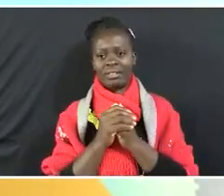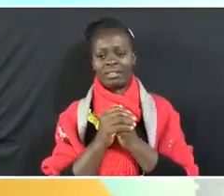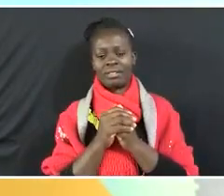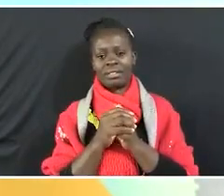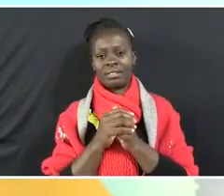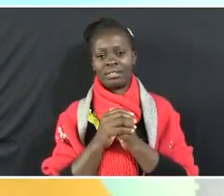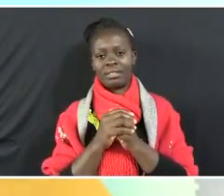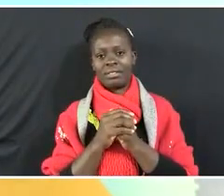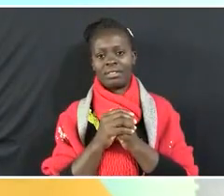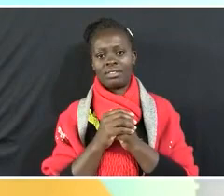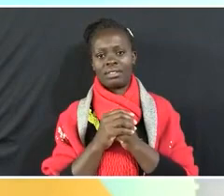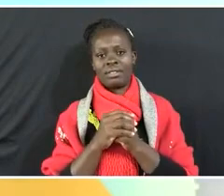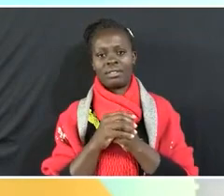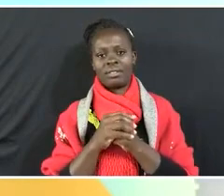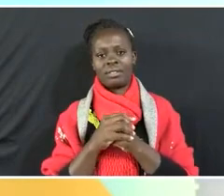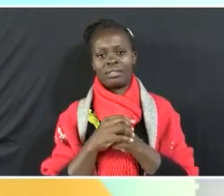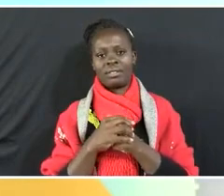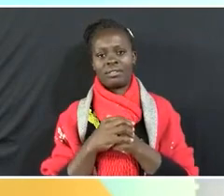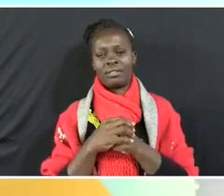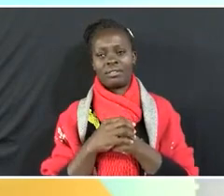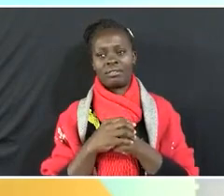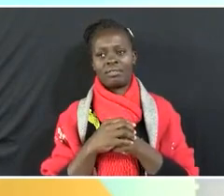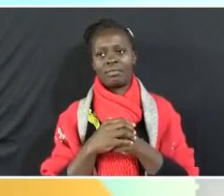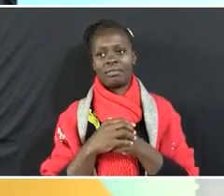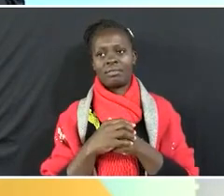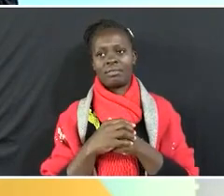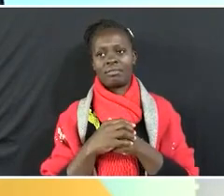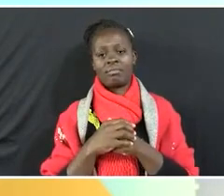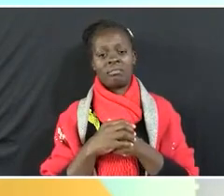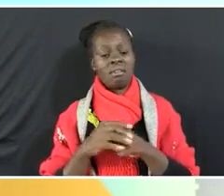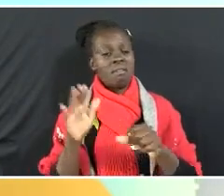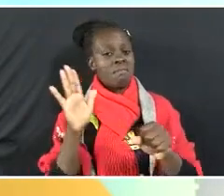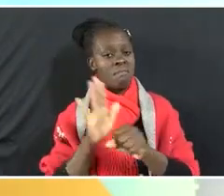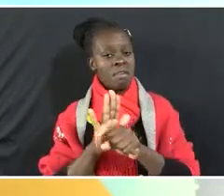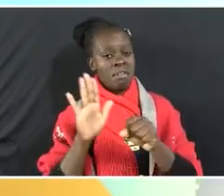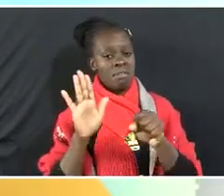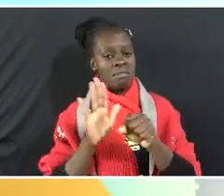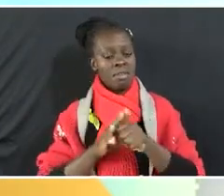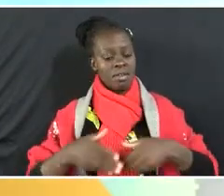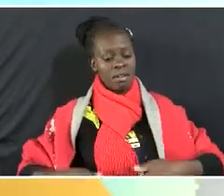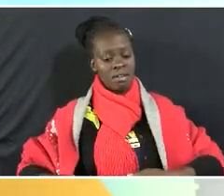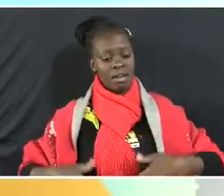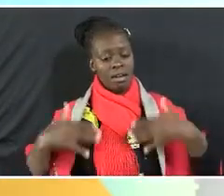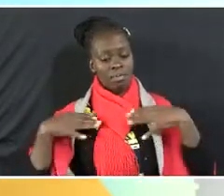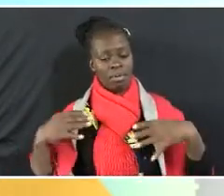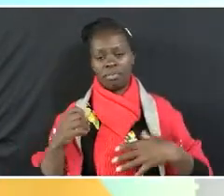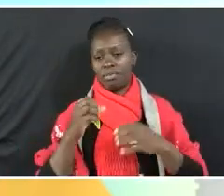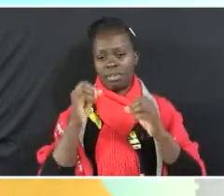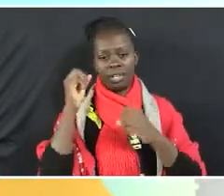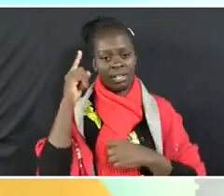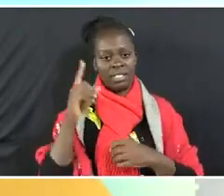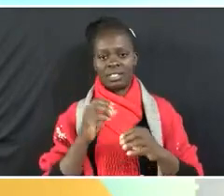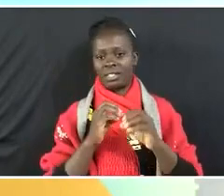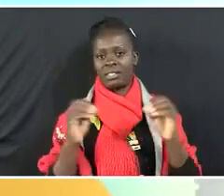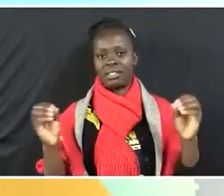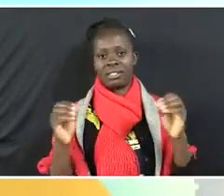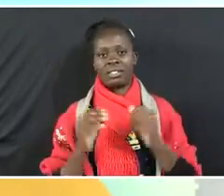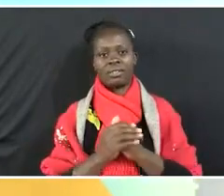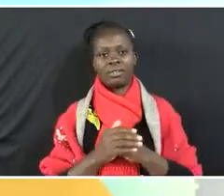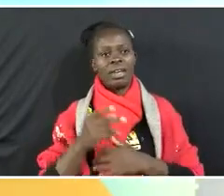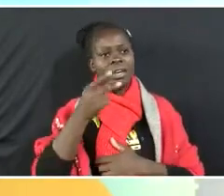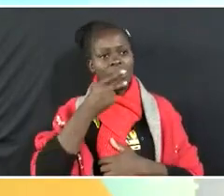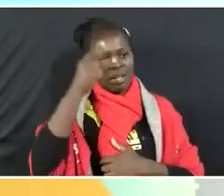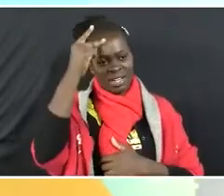Defensive line is too high. That's what most of the young people do. Before parents start, the defensive line is too